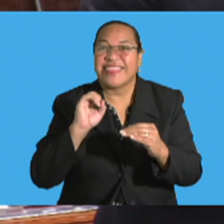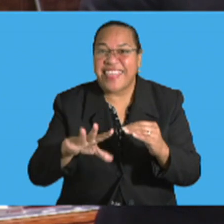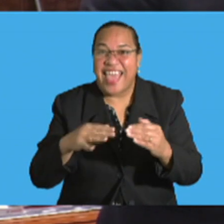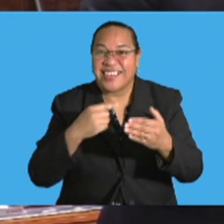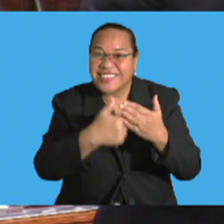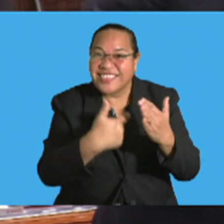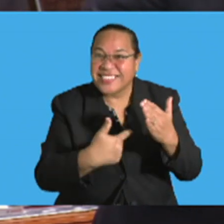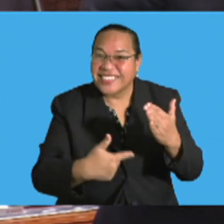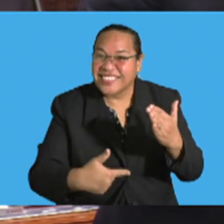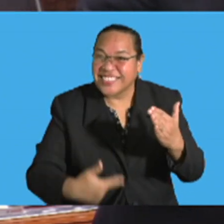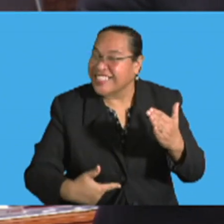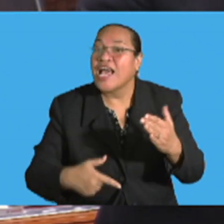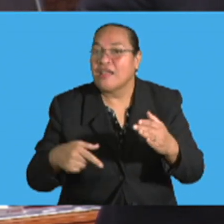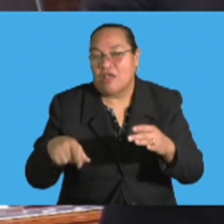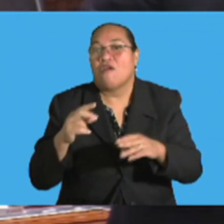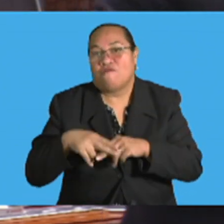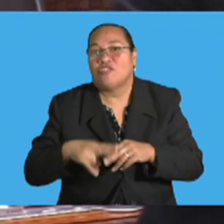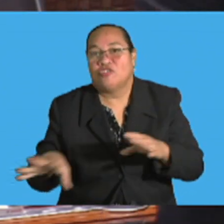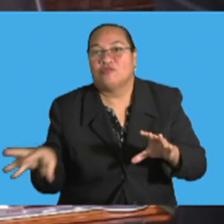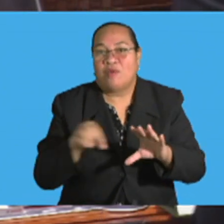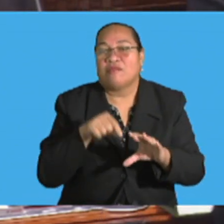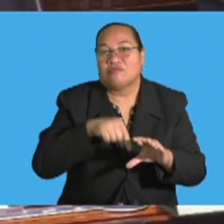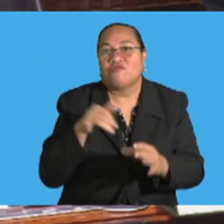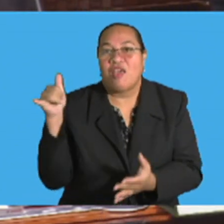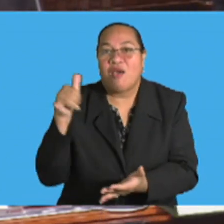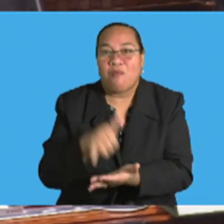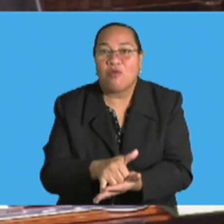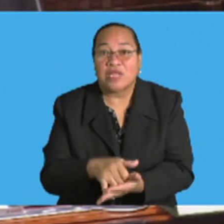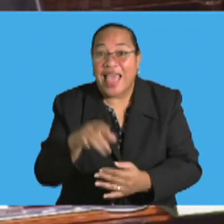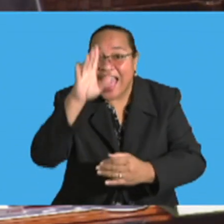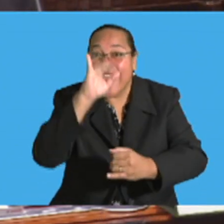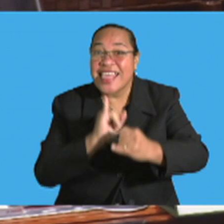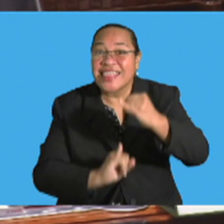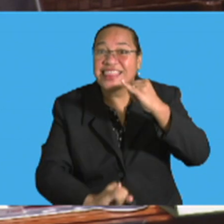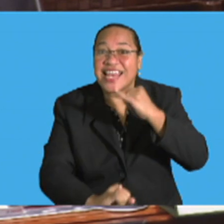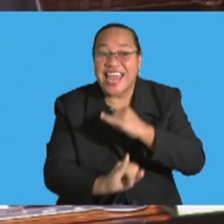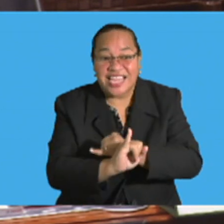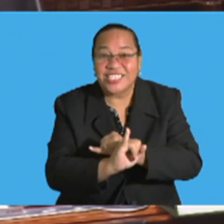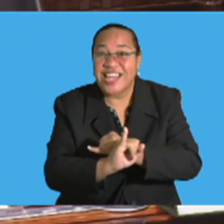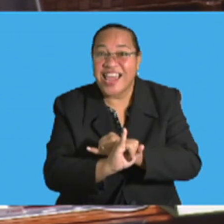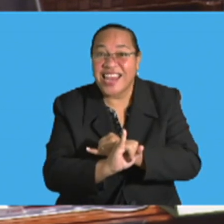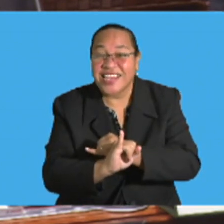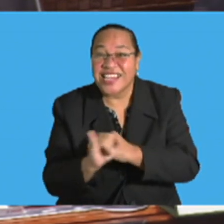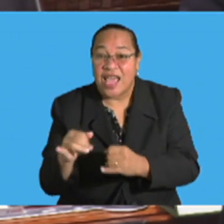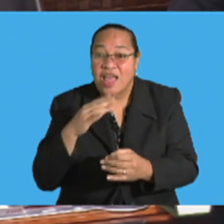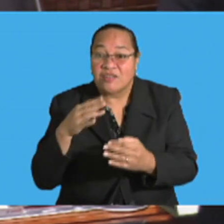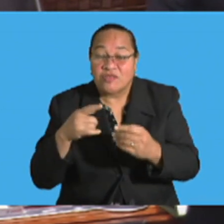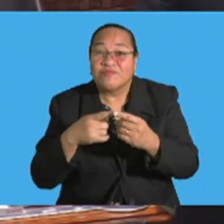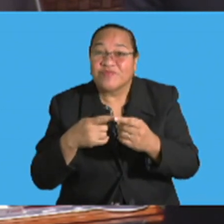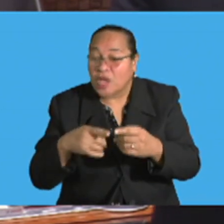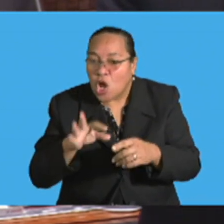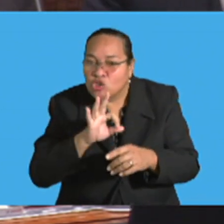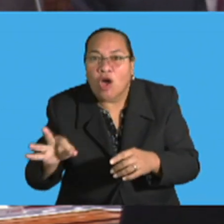indeed they received green certification, Mr. Speaker, sir, these international awards don't come willy-nilly. They actually look at the entire operations